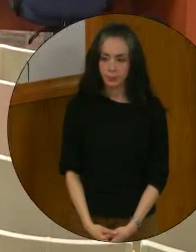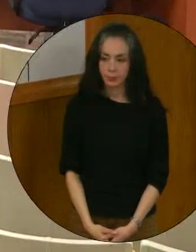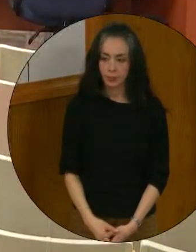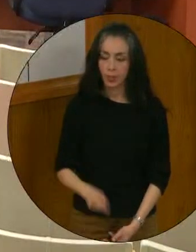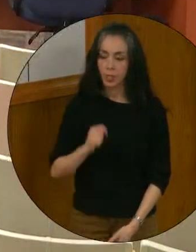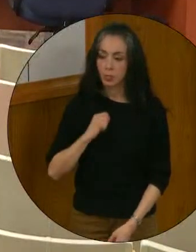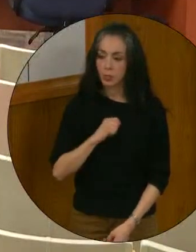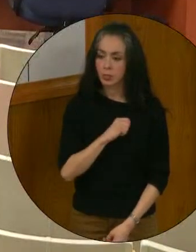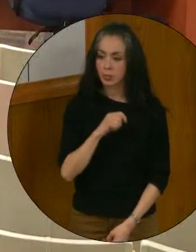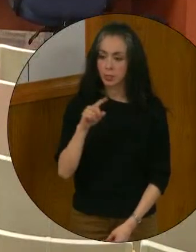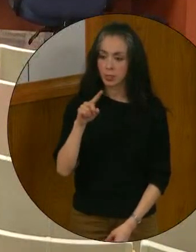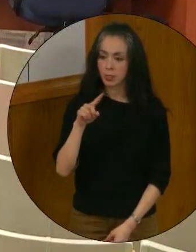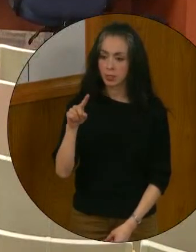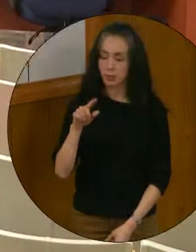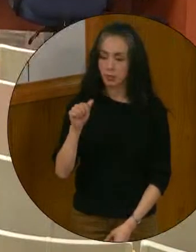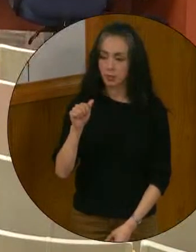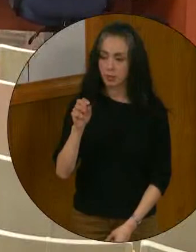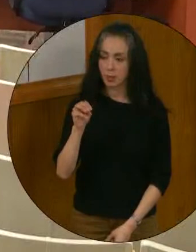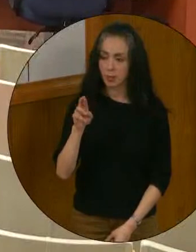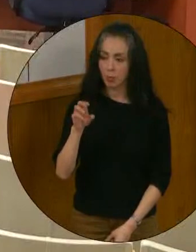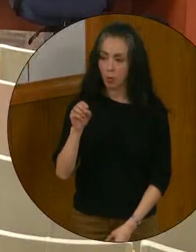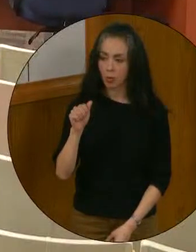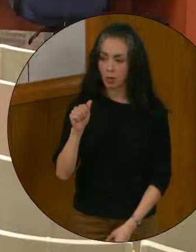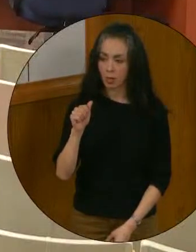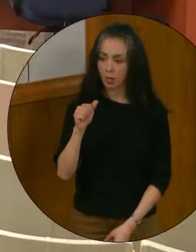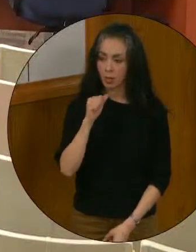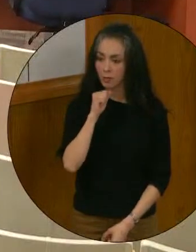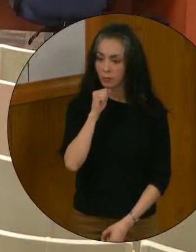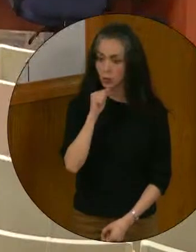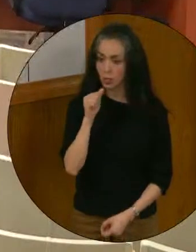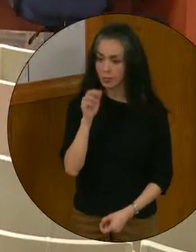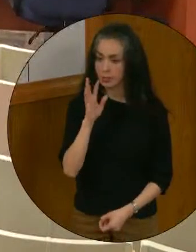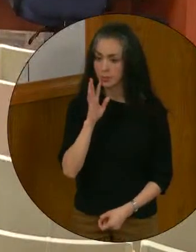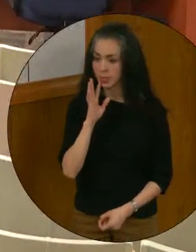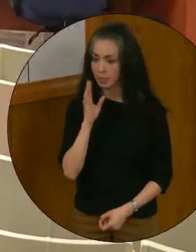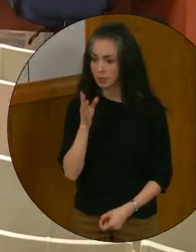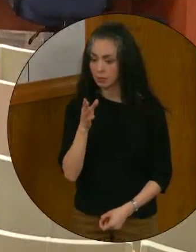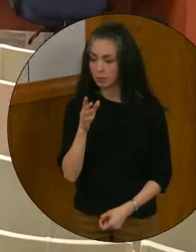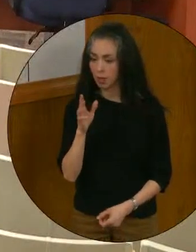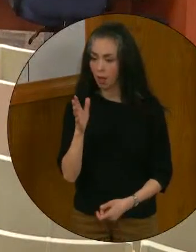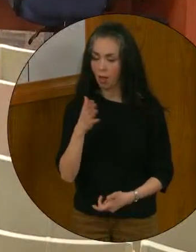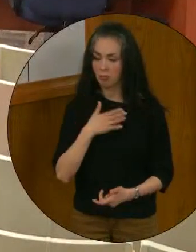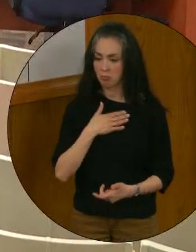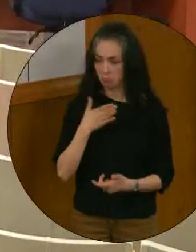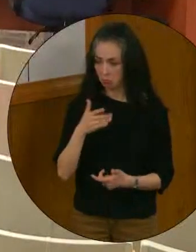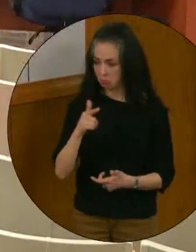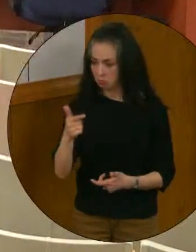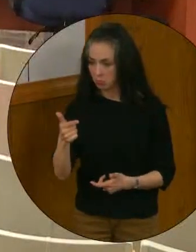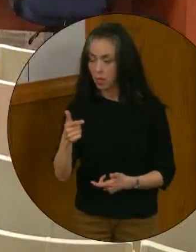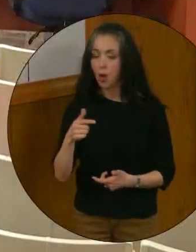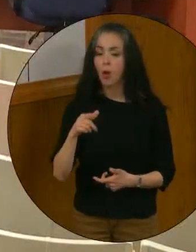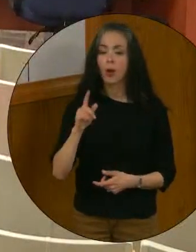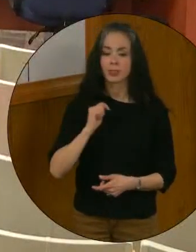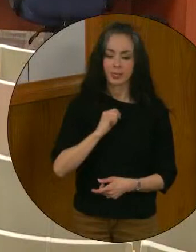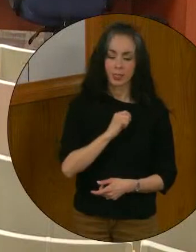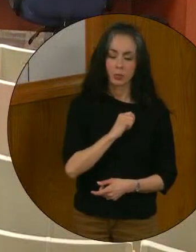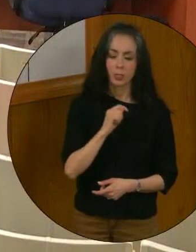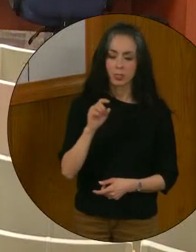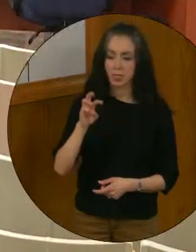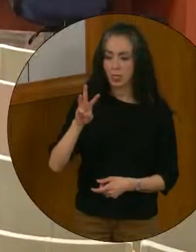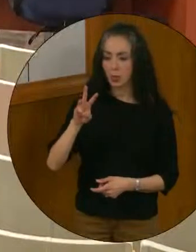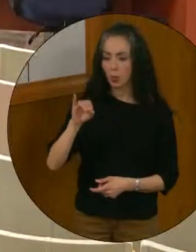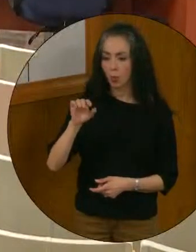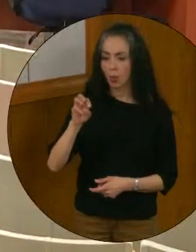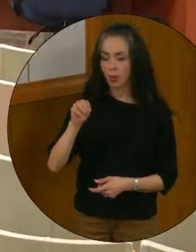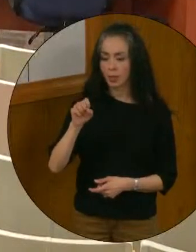Trustee Zamora, are you going to speak? Because I'll yield to you. I was just going to say, Trustee Williams had